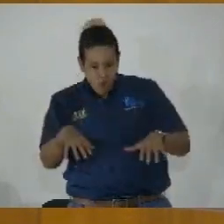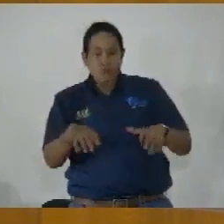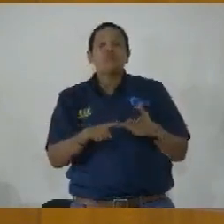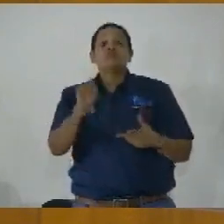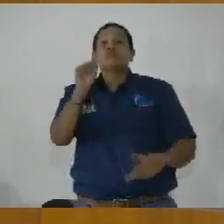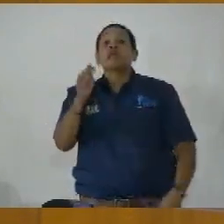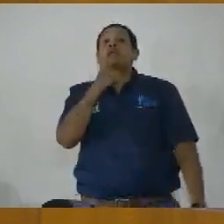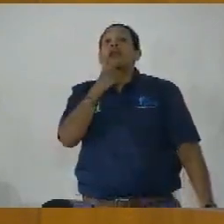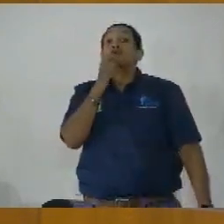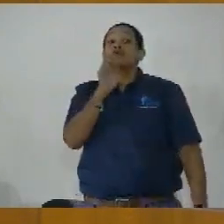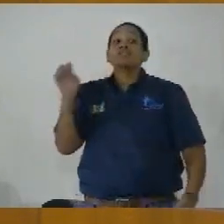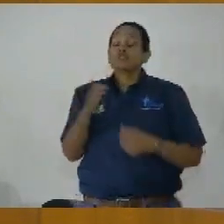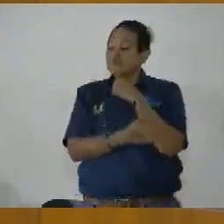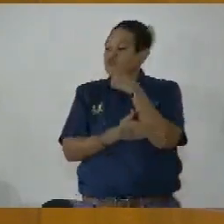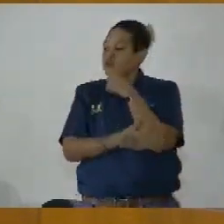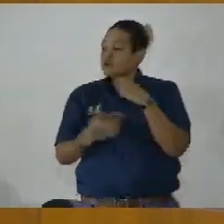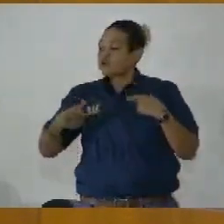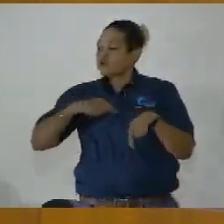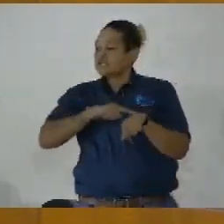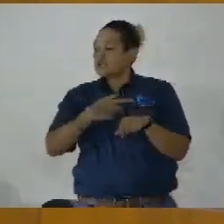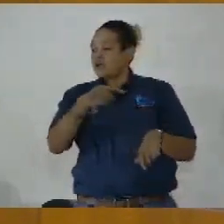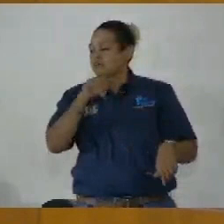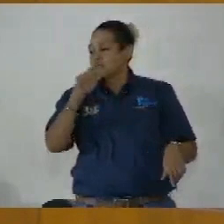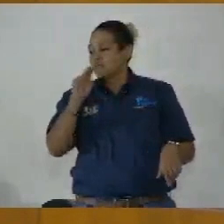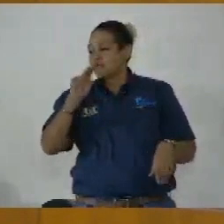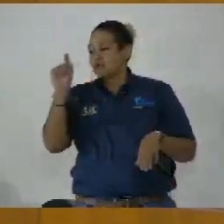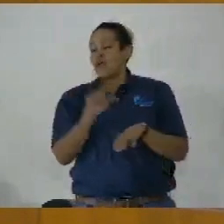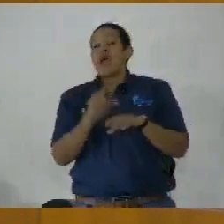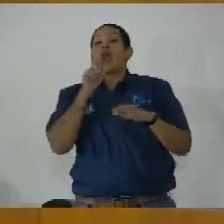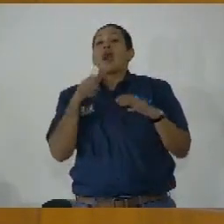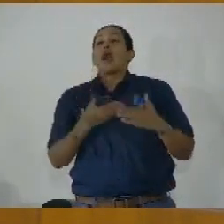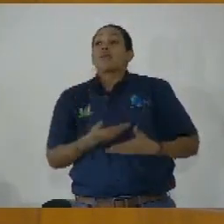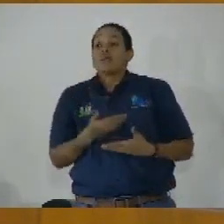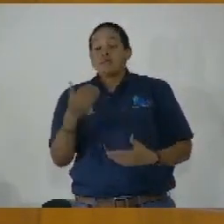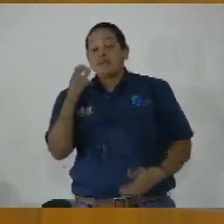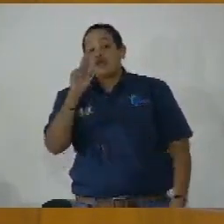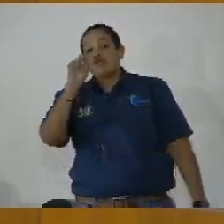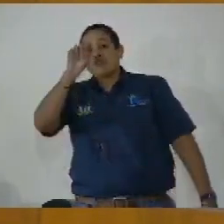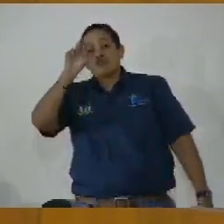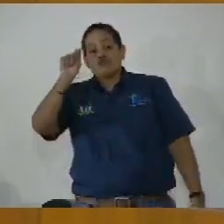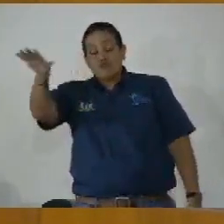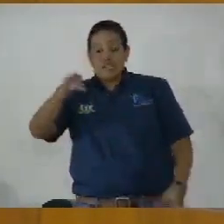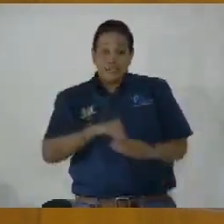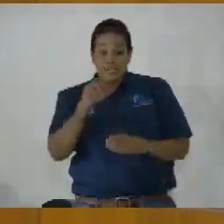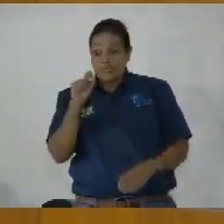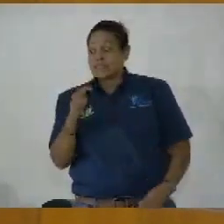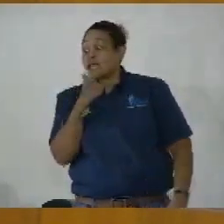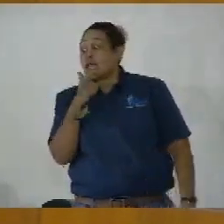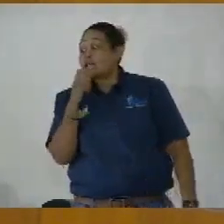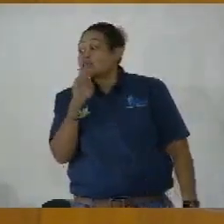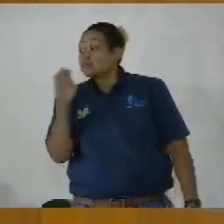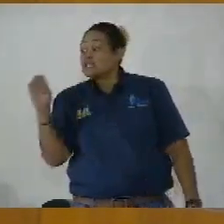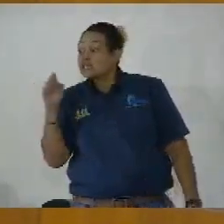St. Andrew East Rural, we're starting Passion Gardens and Bayview Retreat. In St. Andrew